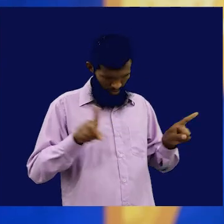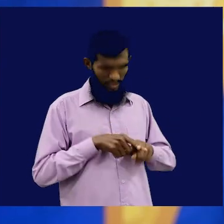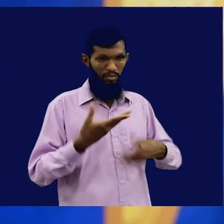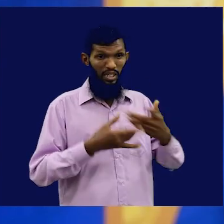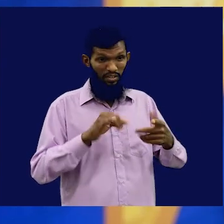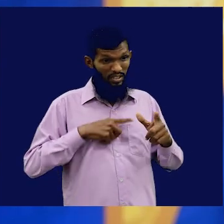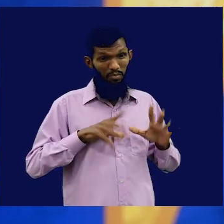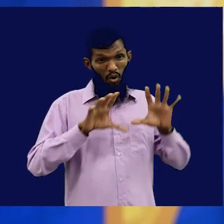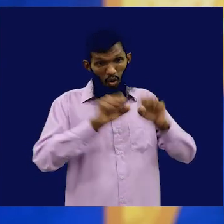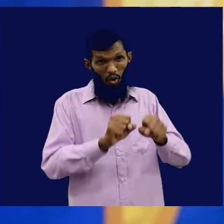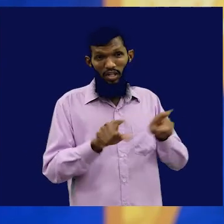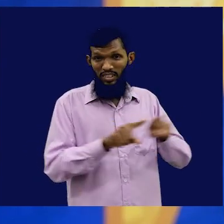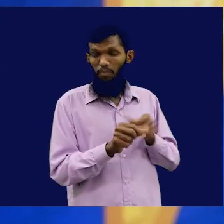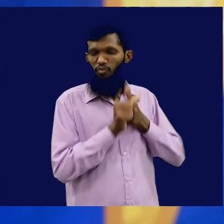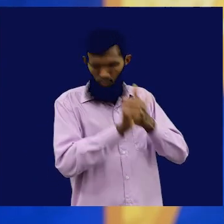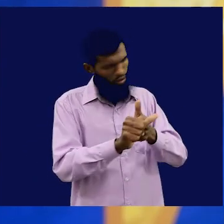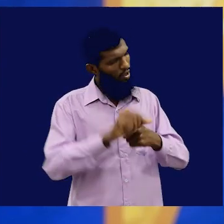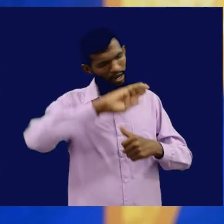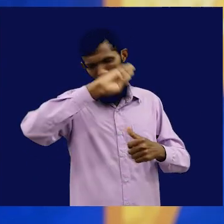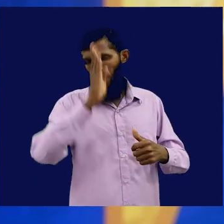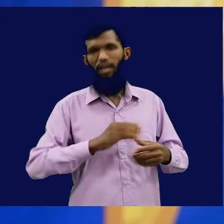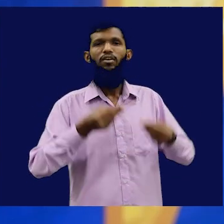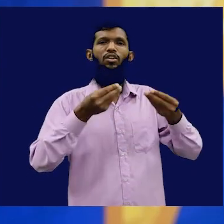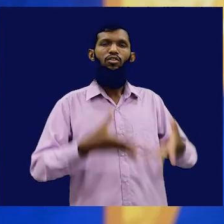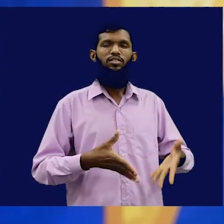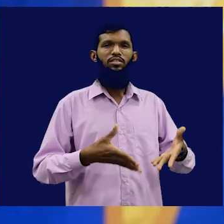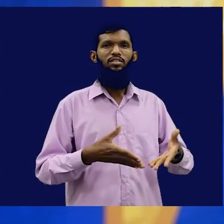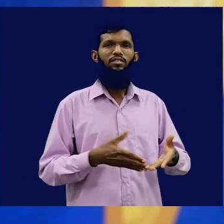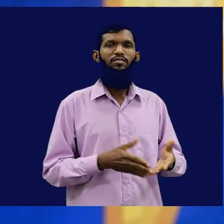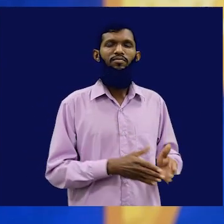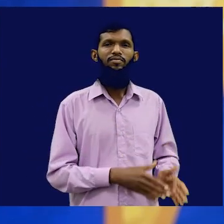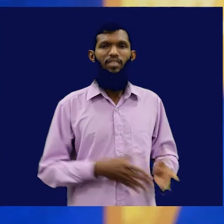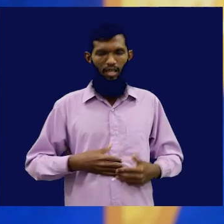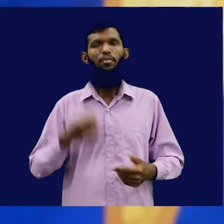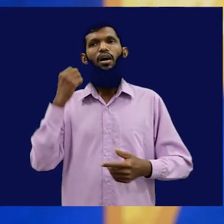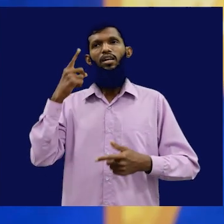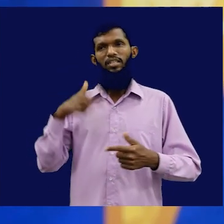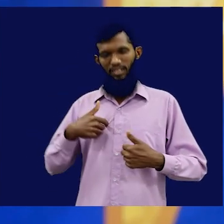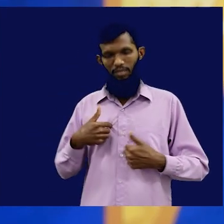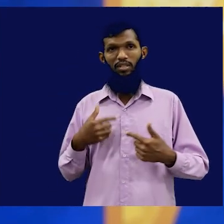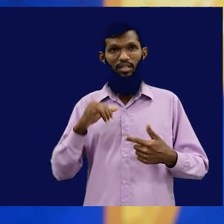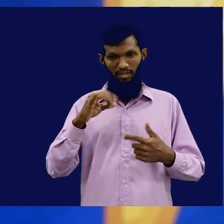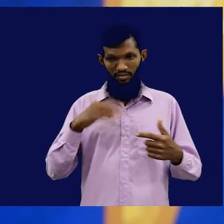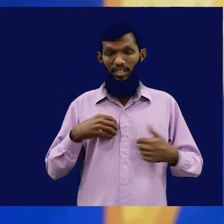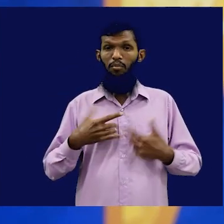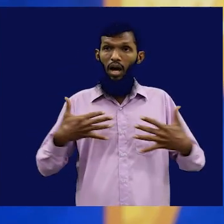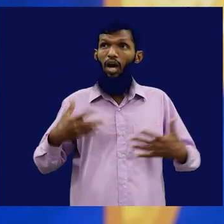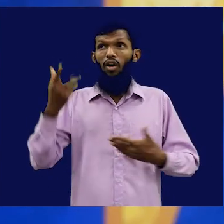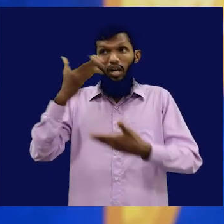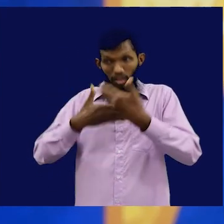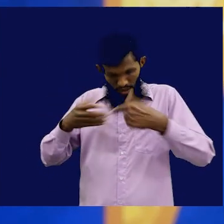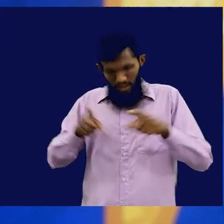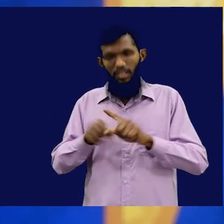you follow this, you will never go astray." This timeless advice serves as a reminder that the Quran and Sunnah are